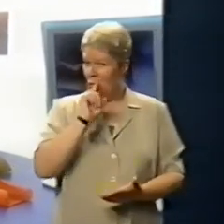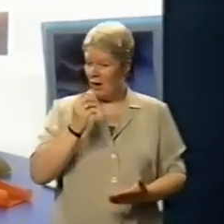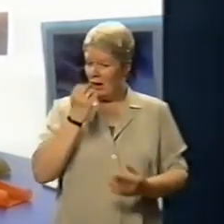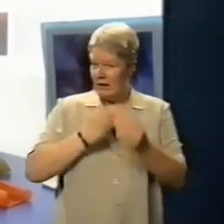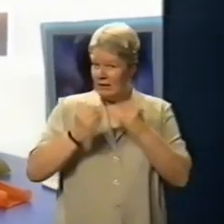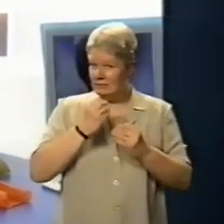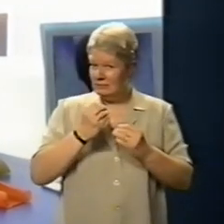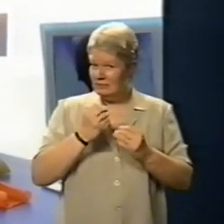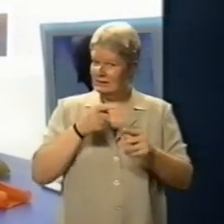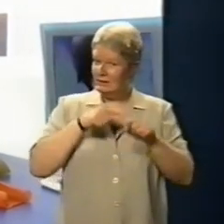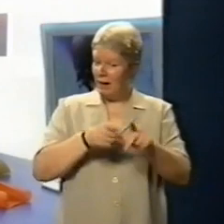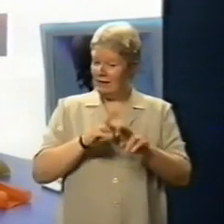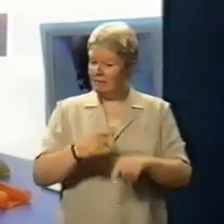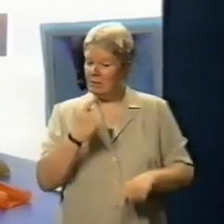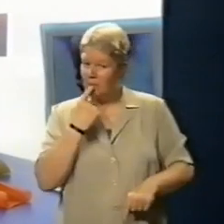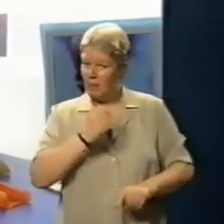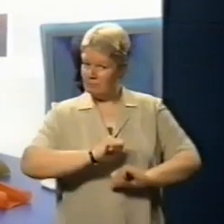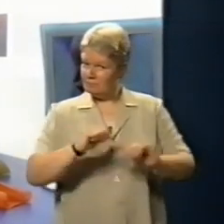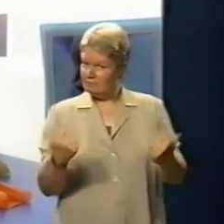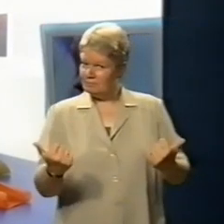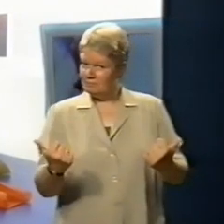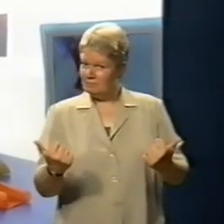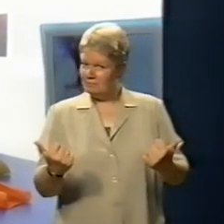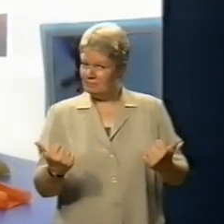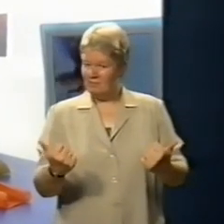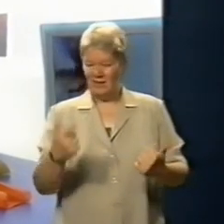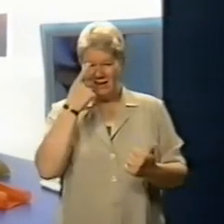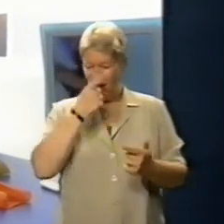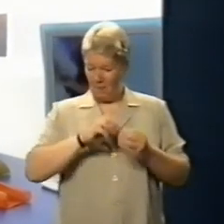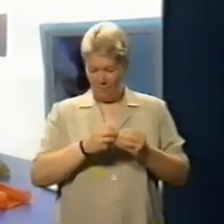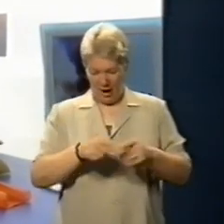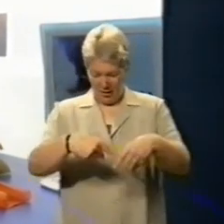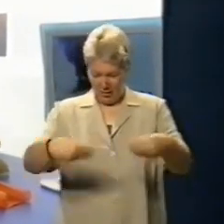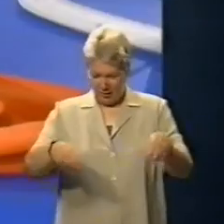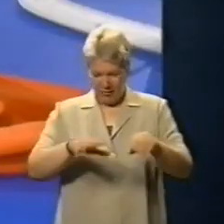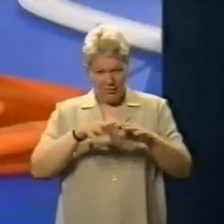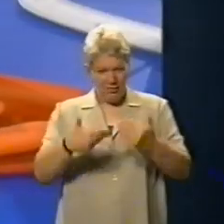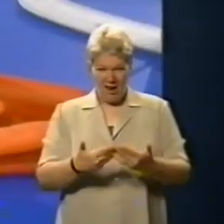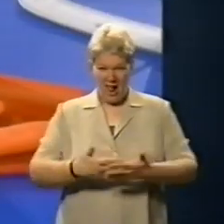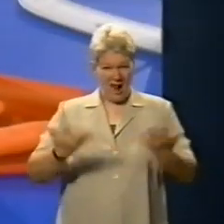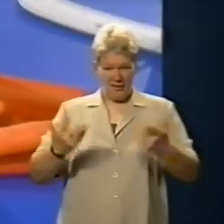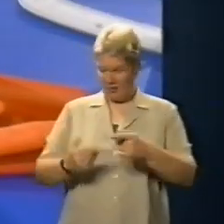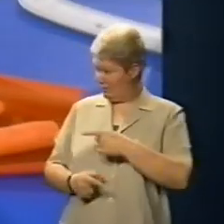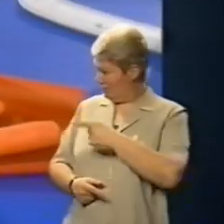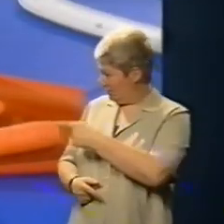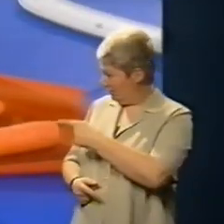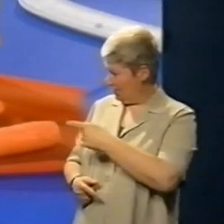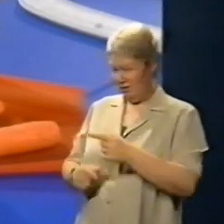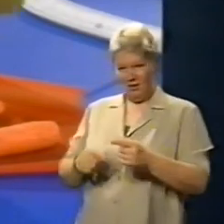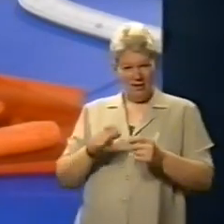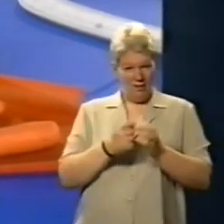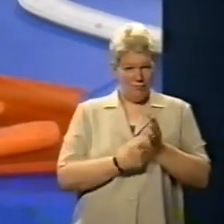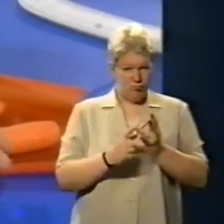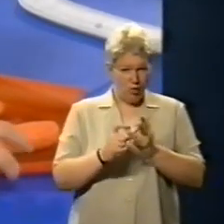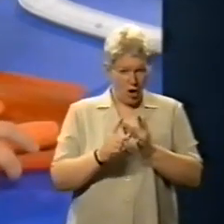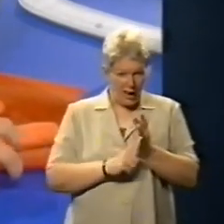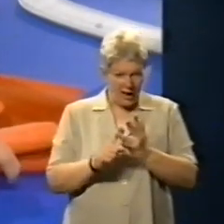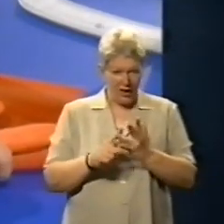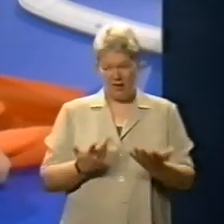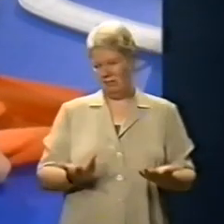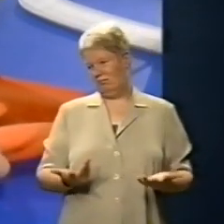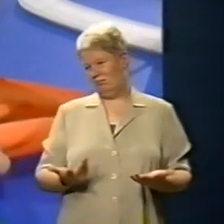work if it tastes good. It can be made out of all sorts of things. Look, broccoli, for